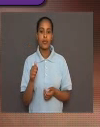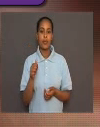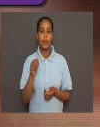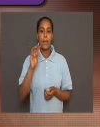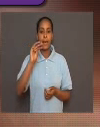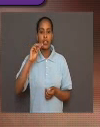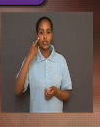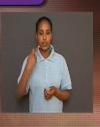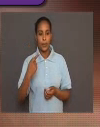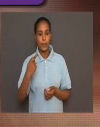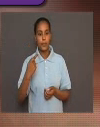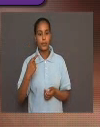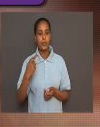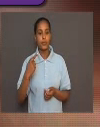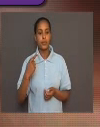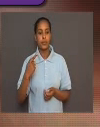magnesium,